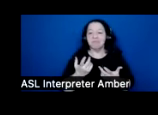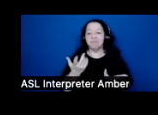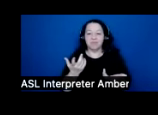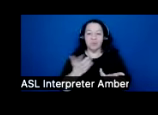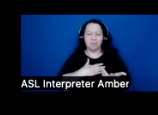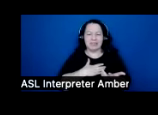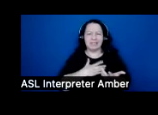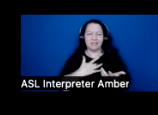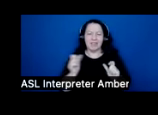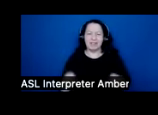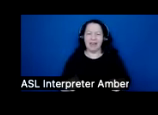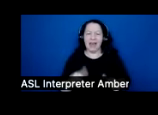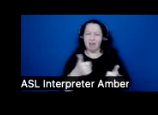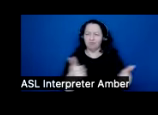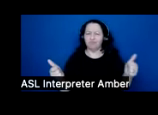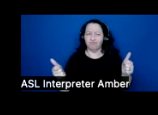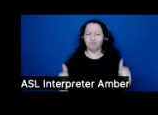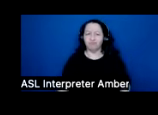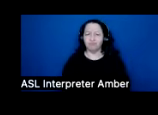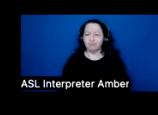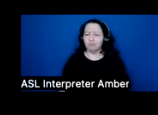please feel free to do that.